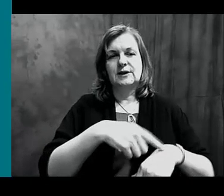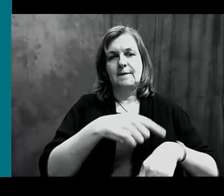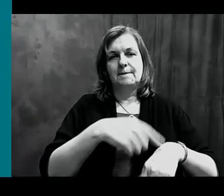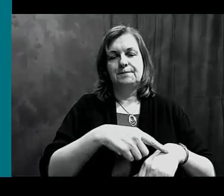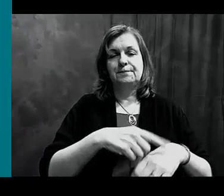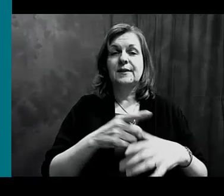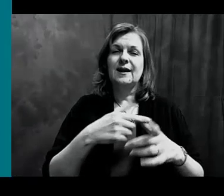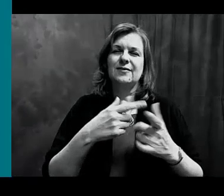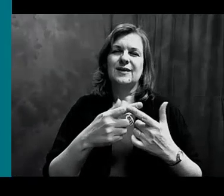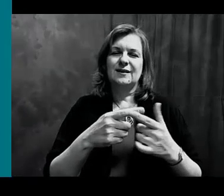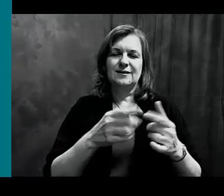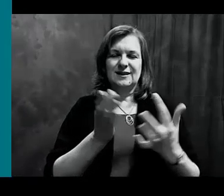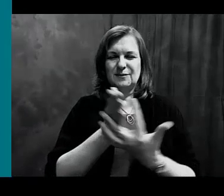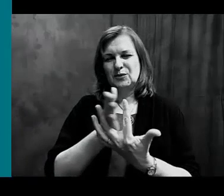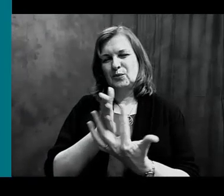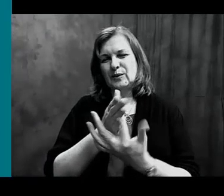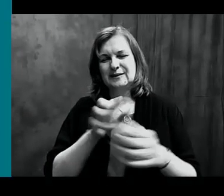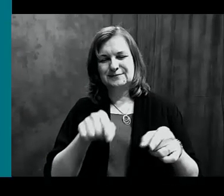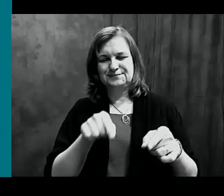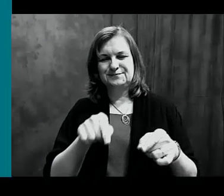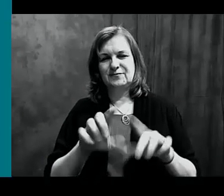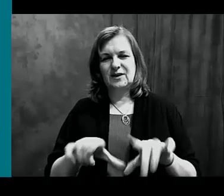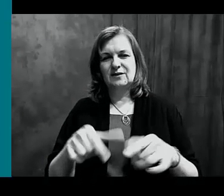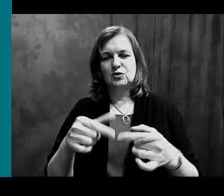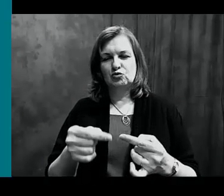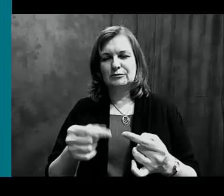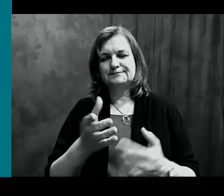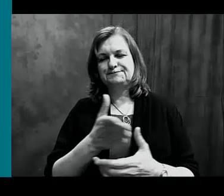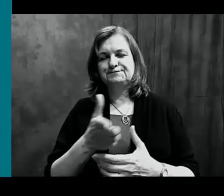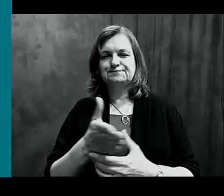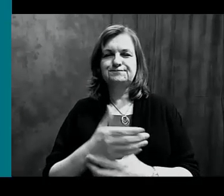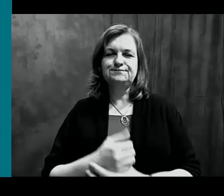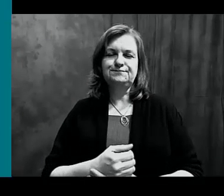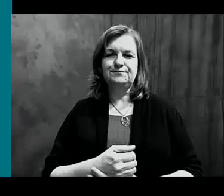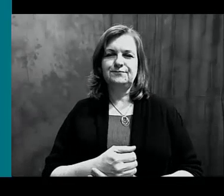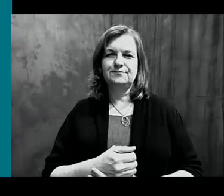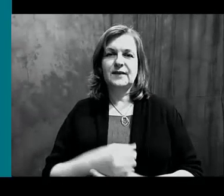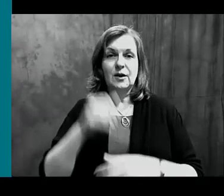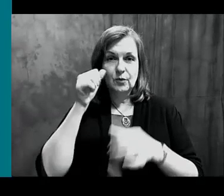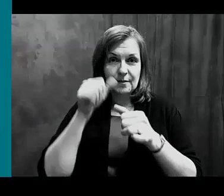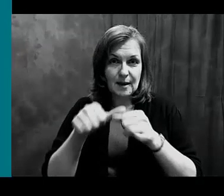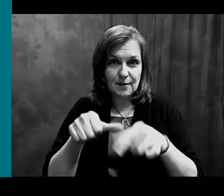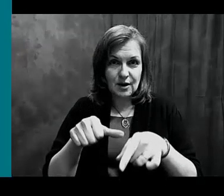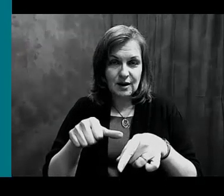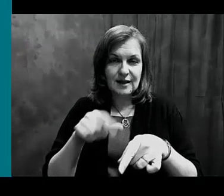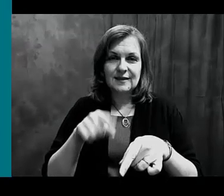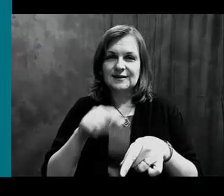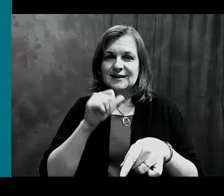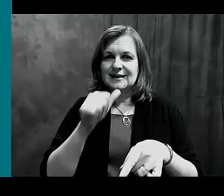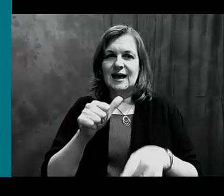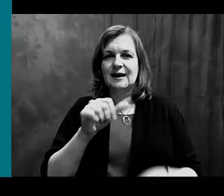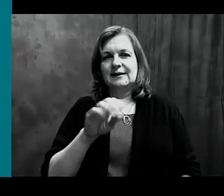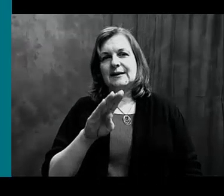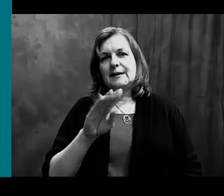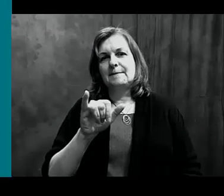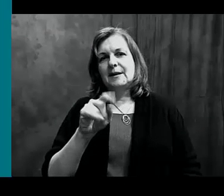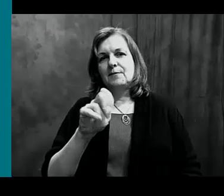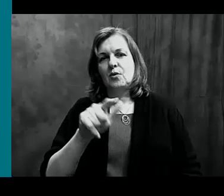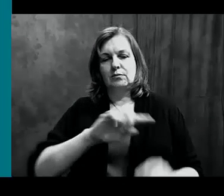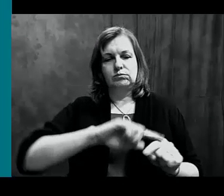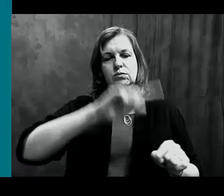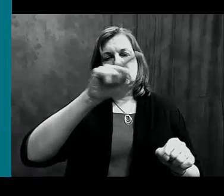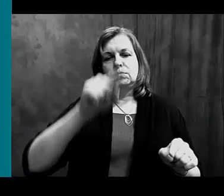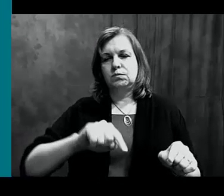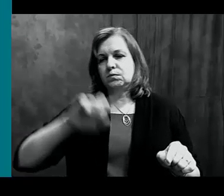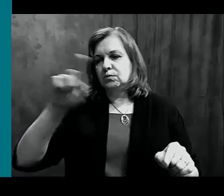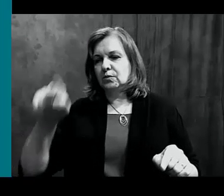or gestation times. And then there's this kind of group in the middle. And we've got to keep in mind, this is not